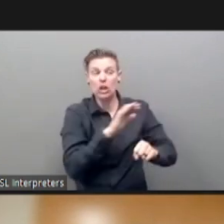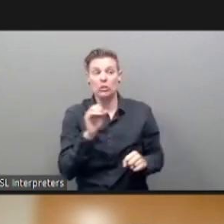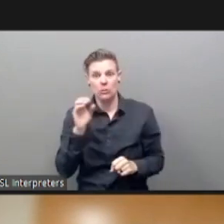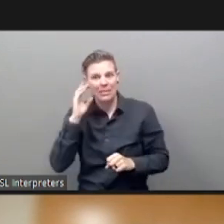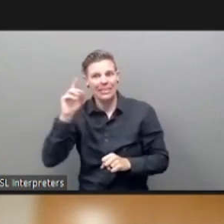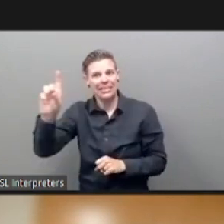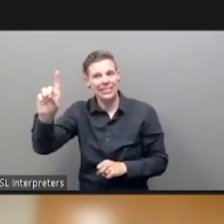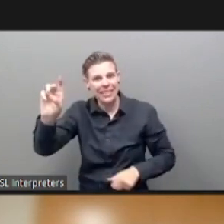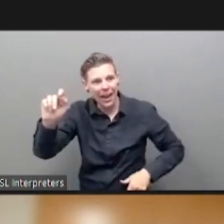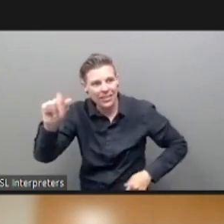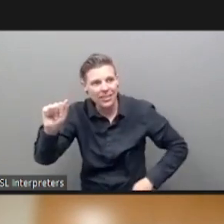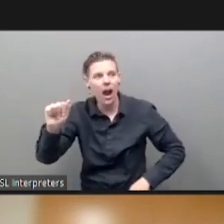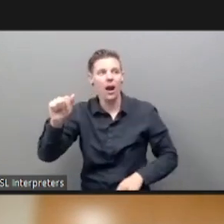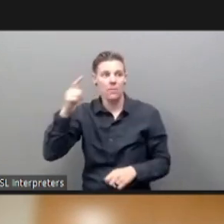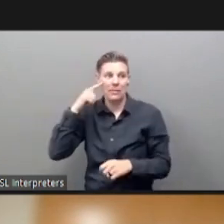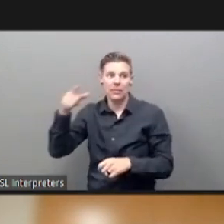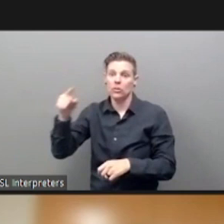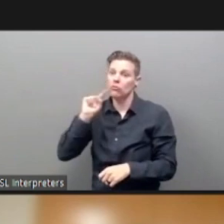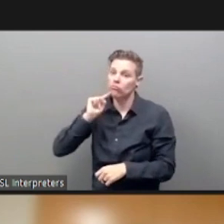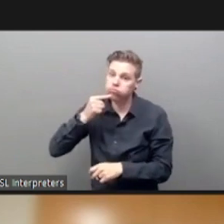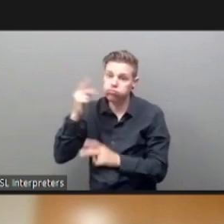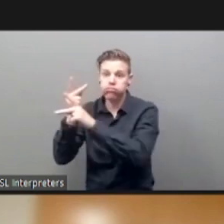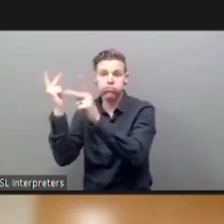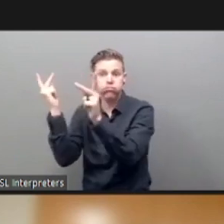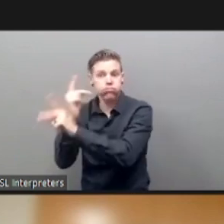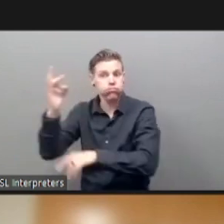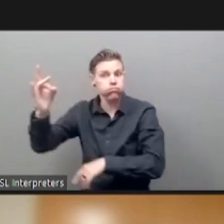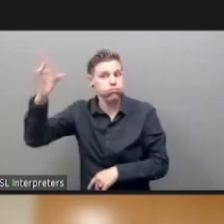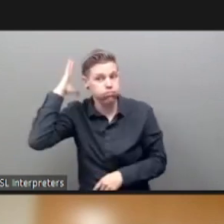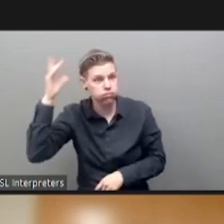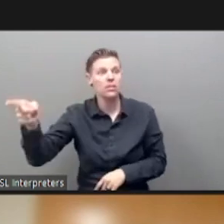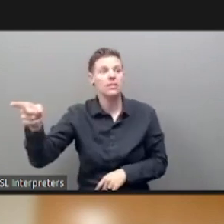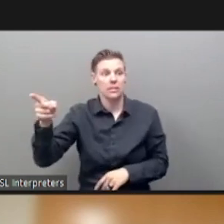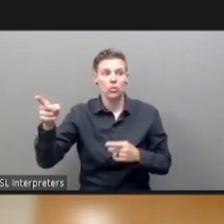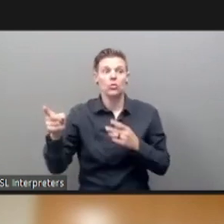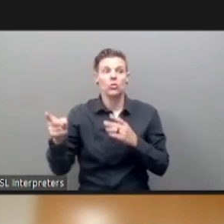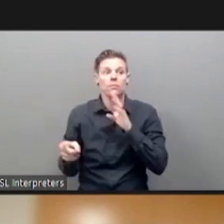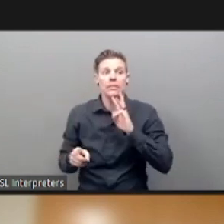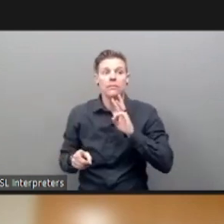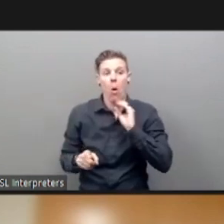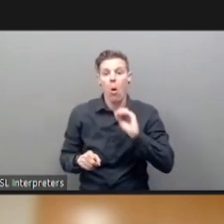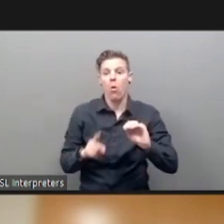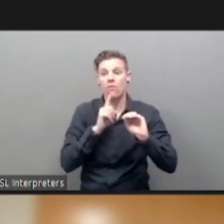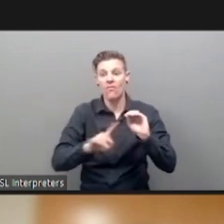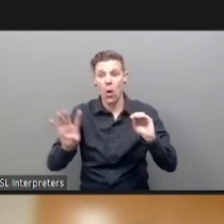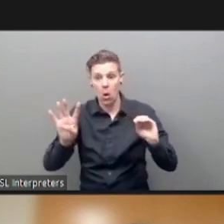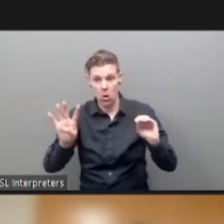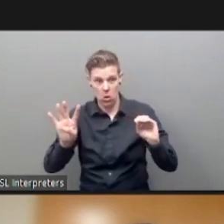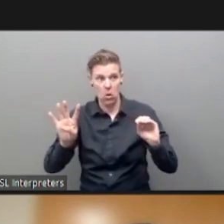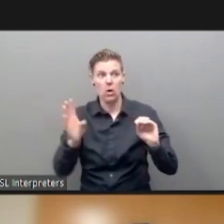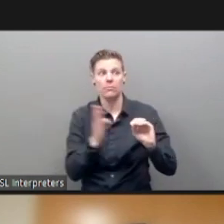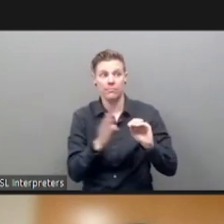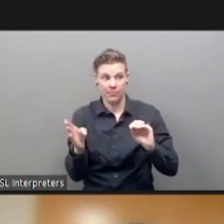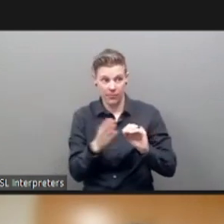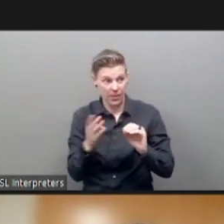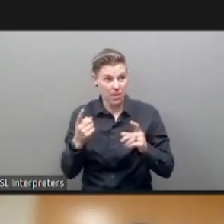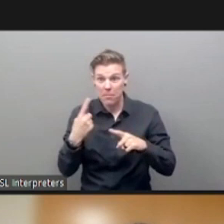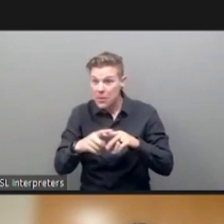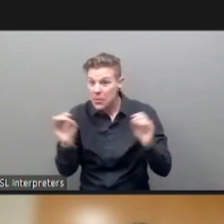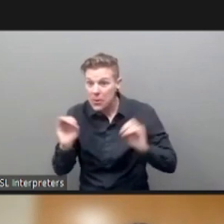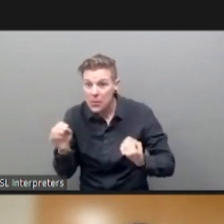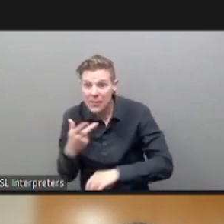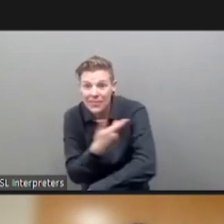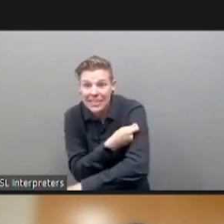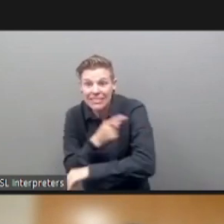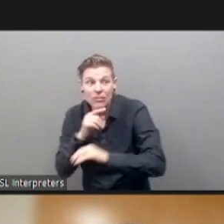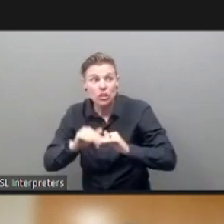increase in hospitalization for 0 to 4-year-olds and 10 times hospitalizations among unvaccinated adolescents. We haven't seen that